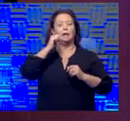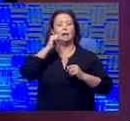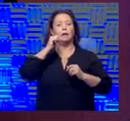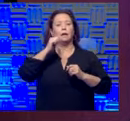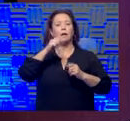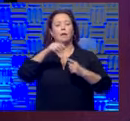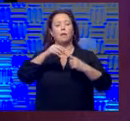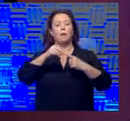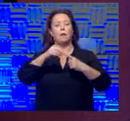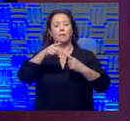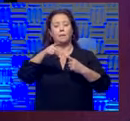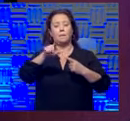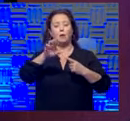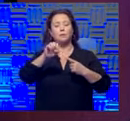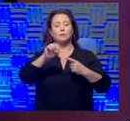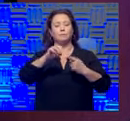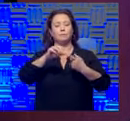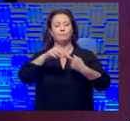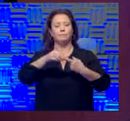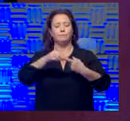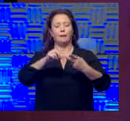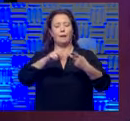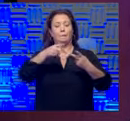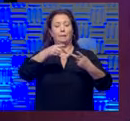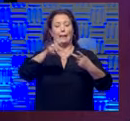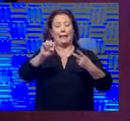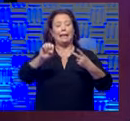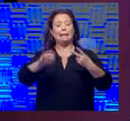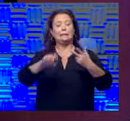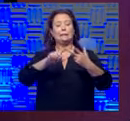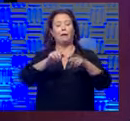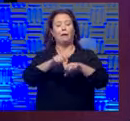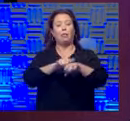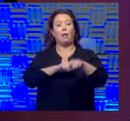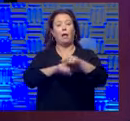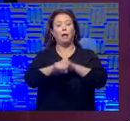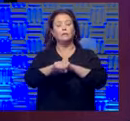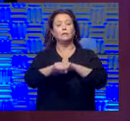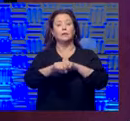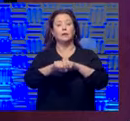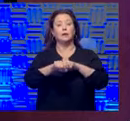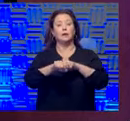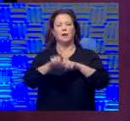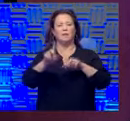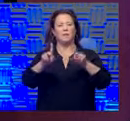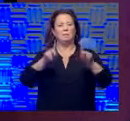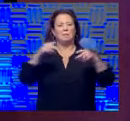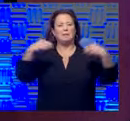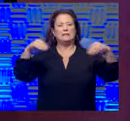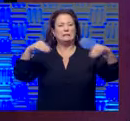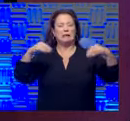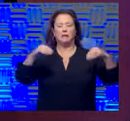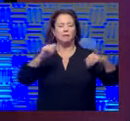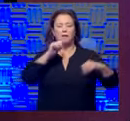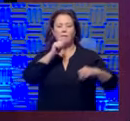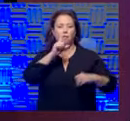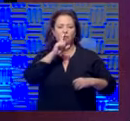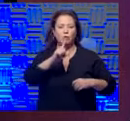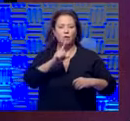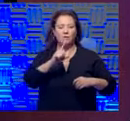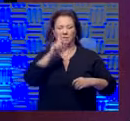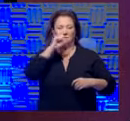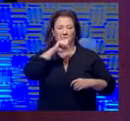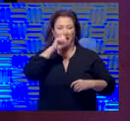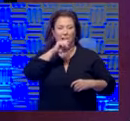pulse oximeters, on PPEs, on gloves from shysters, essentially, that are